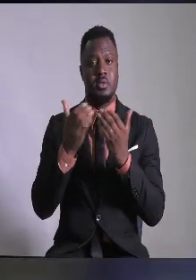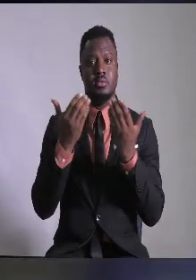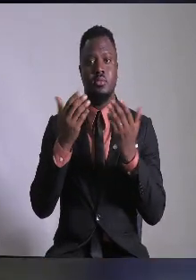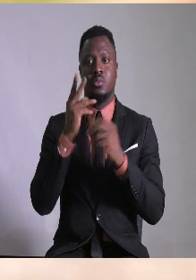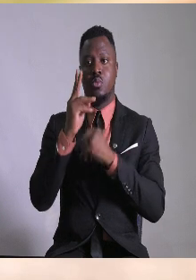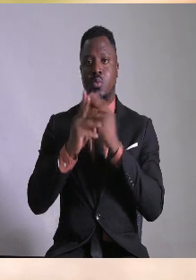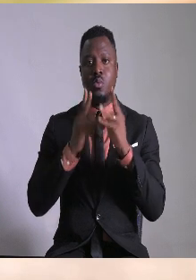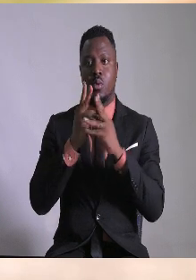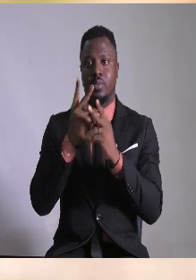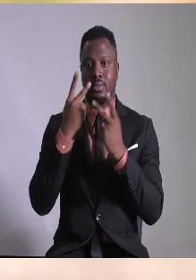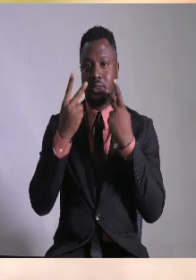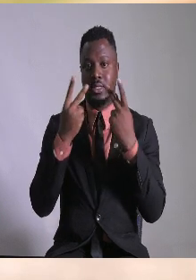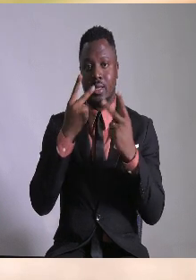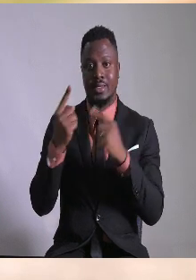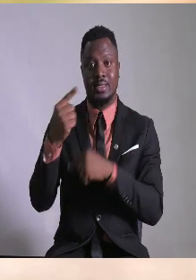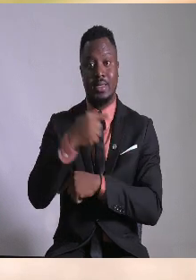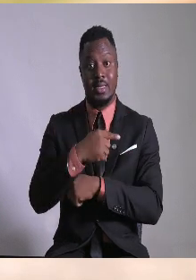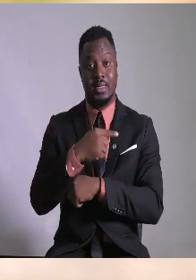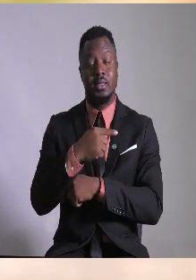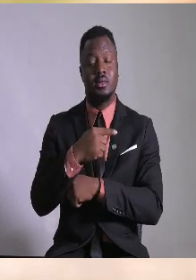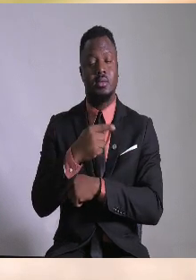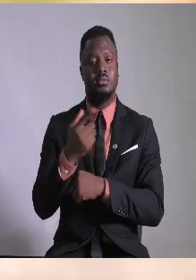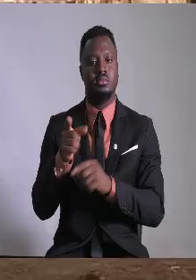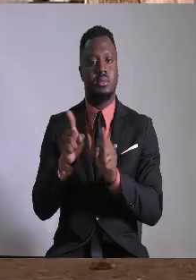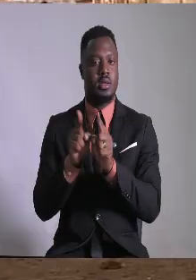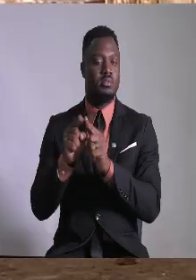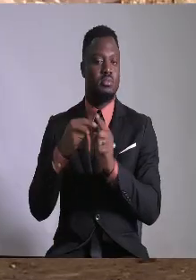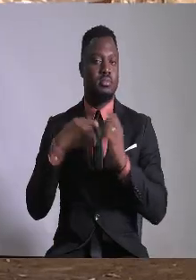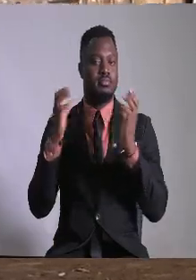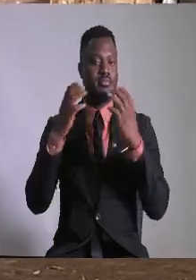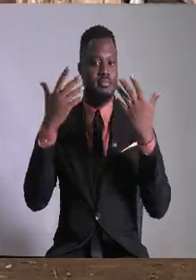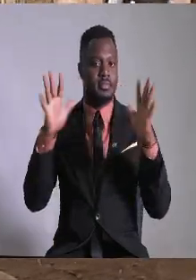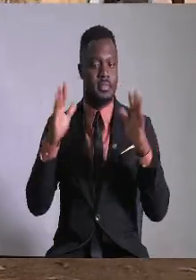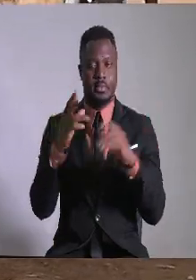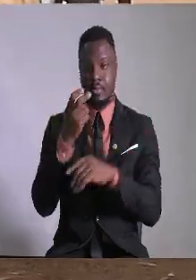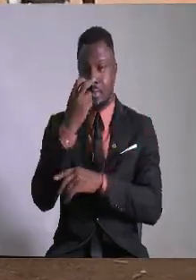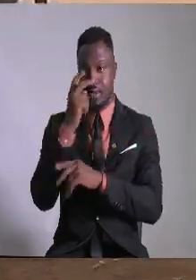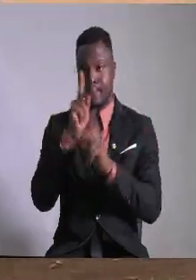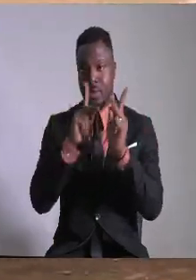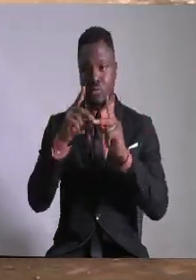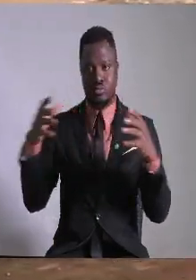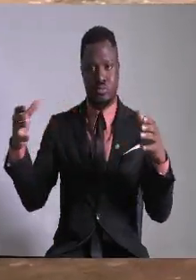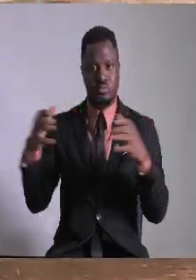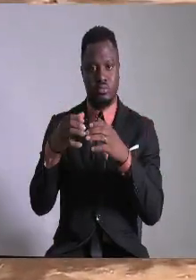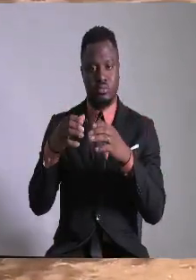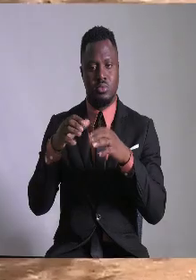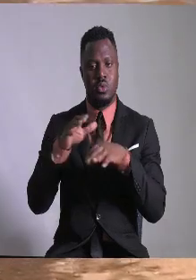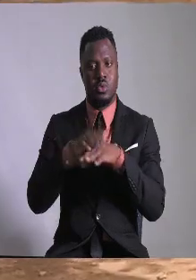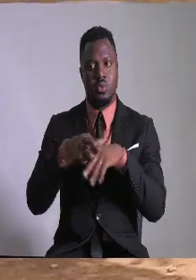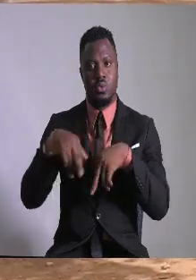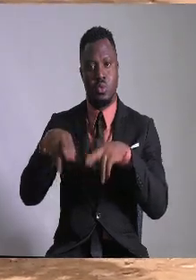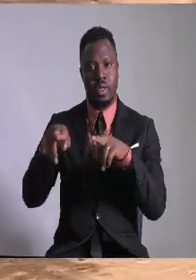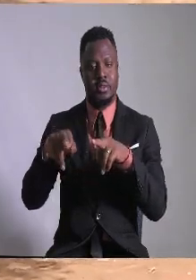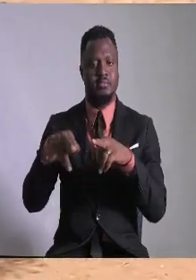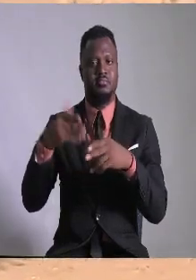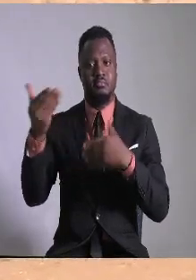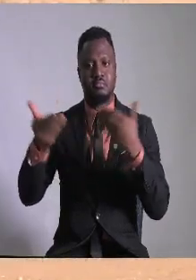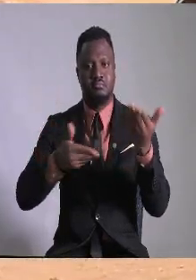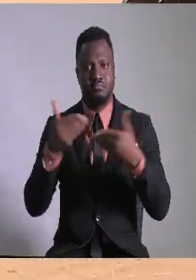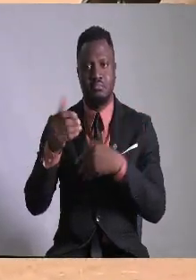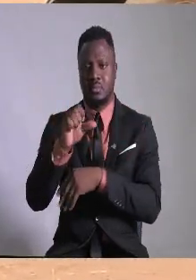the World Sight Day and White Stick Day. We made the visually impaired to come out on streets, and we